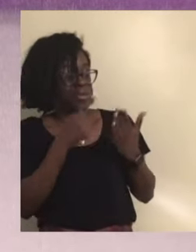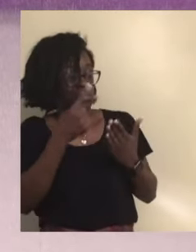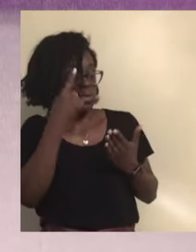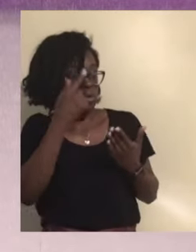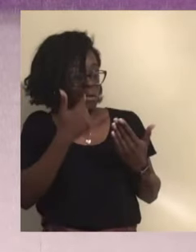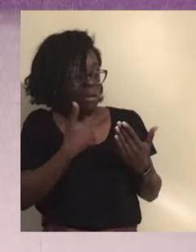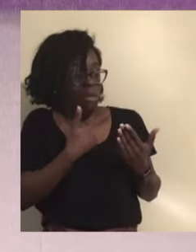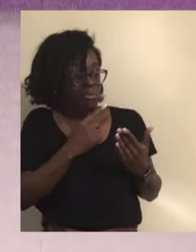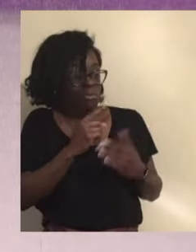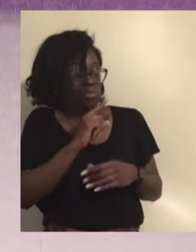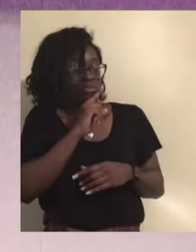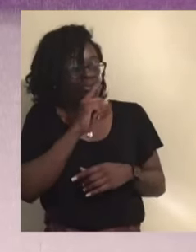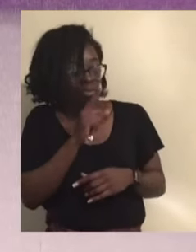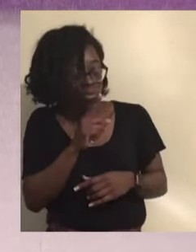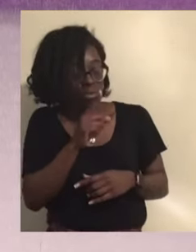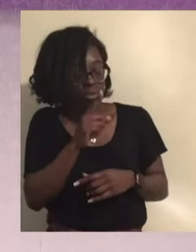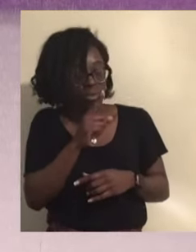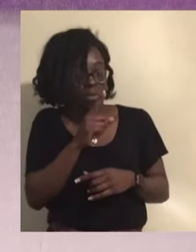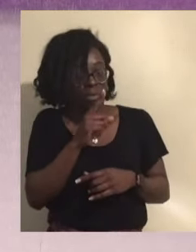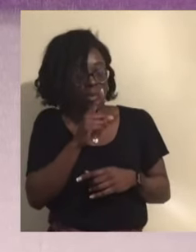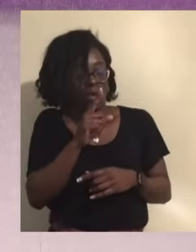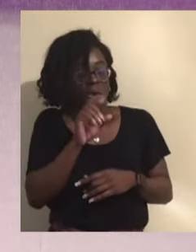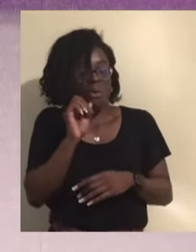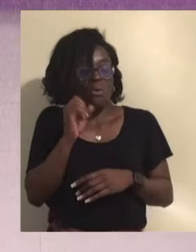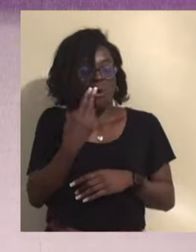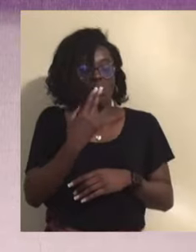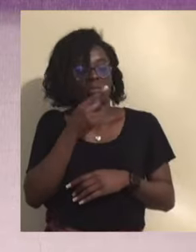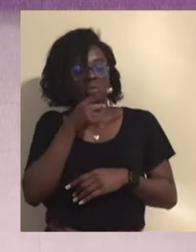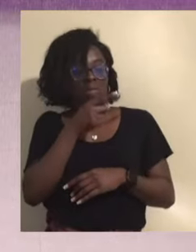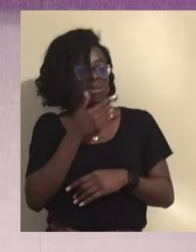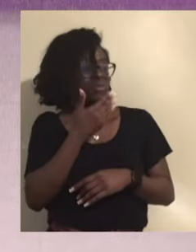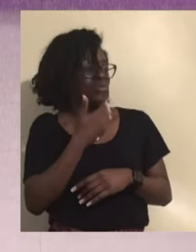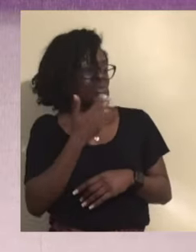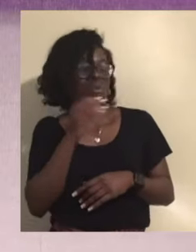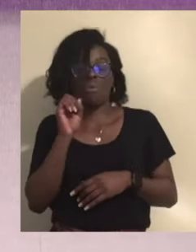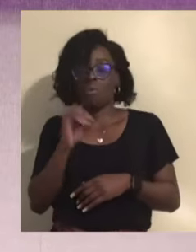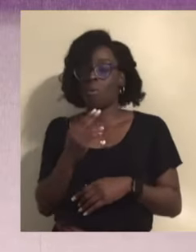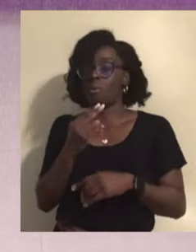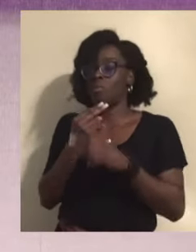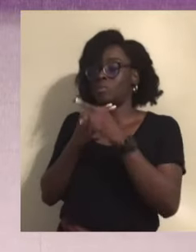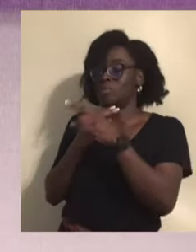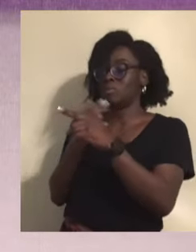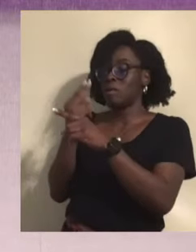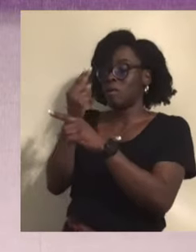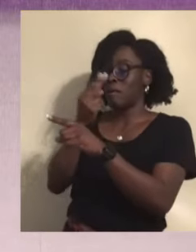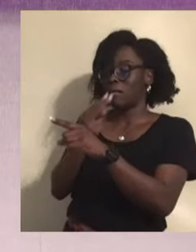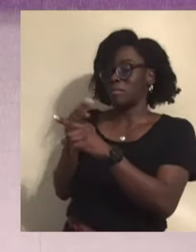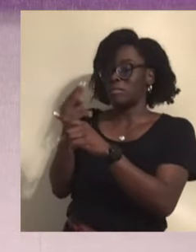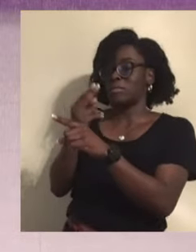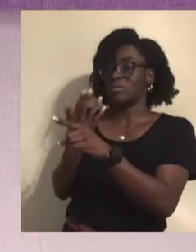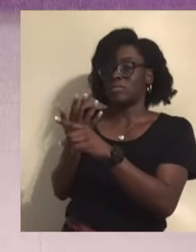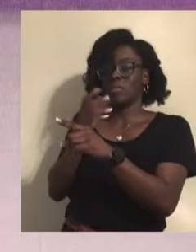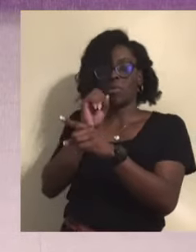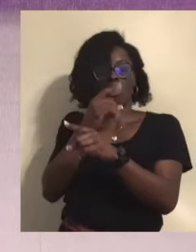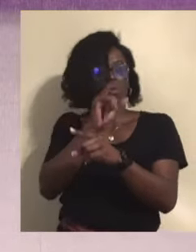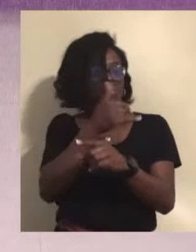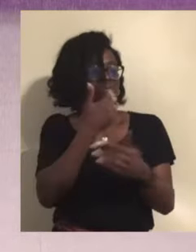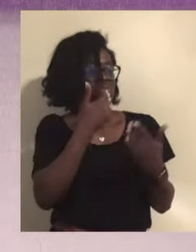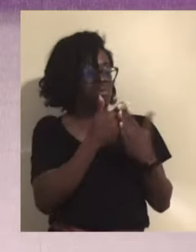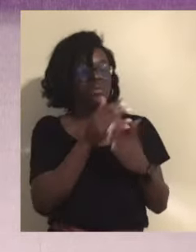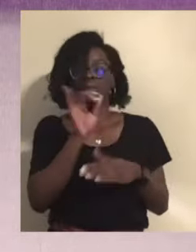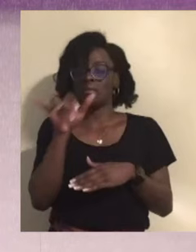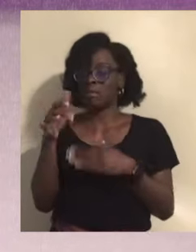particular thing. Oh, she's so sweet. Oh, he's so handsome. Oh, this is so good. Oh, that's so easy. Oh, they got it